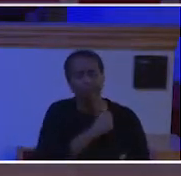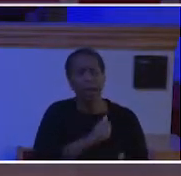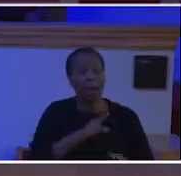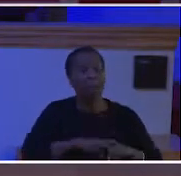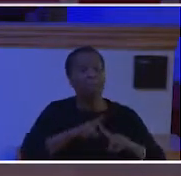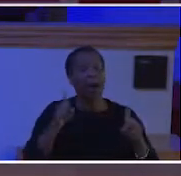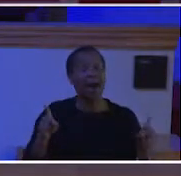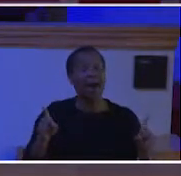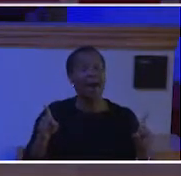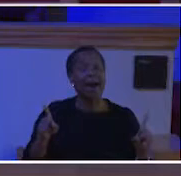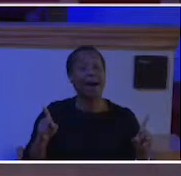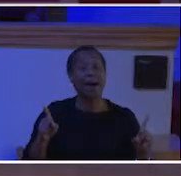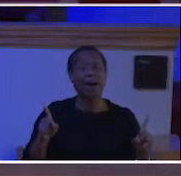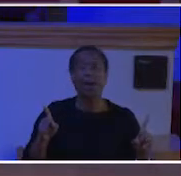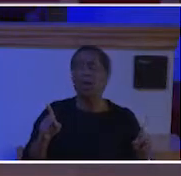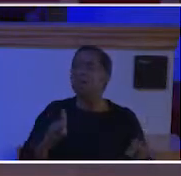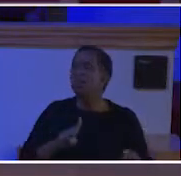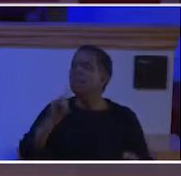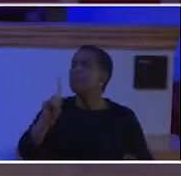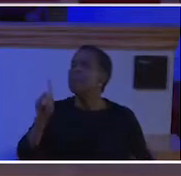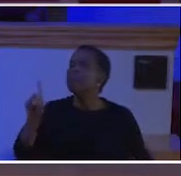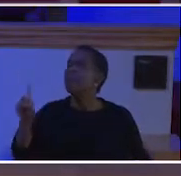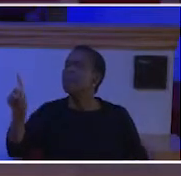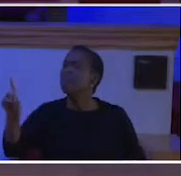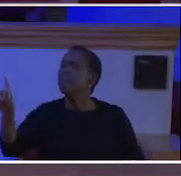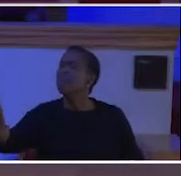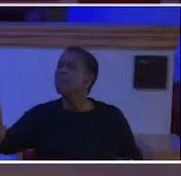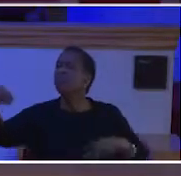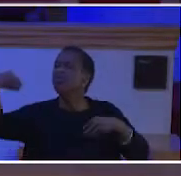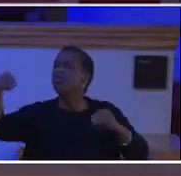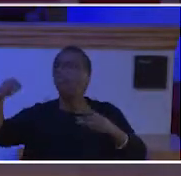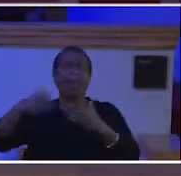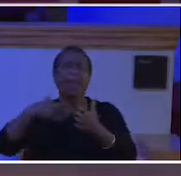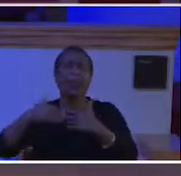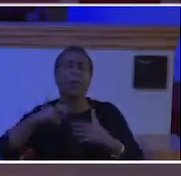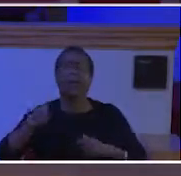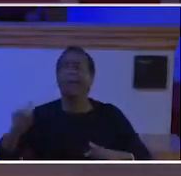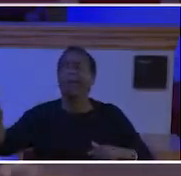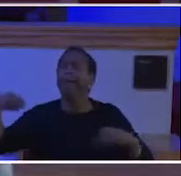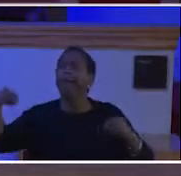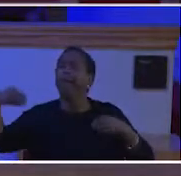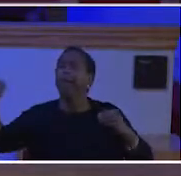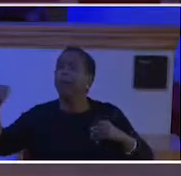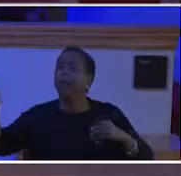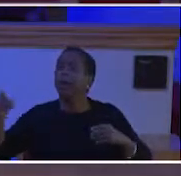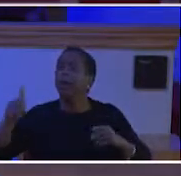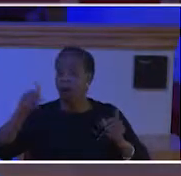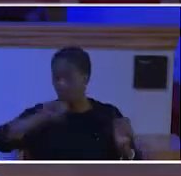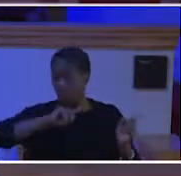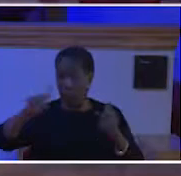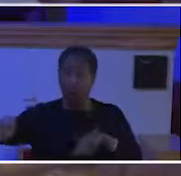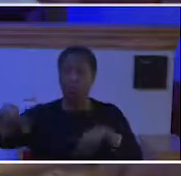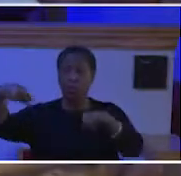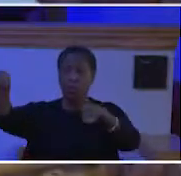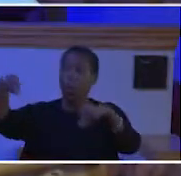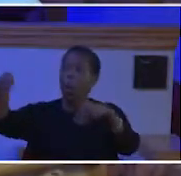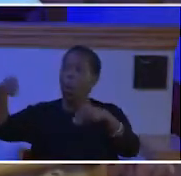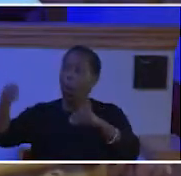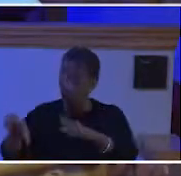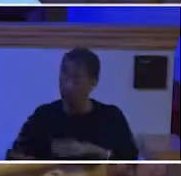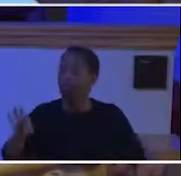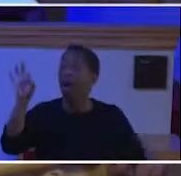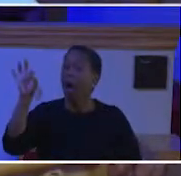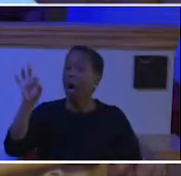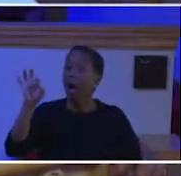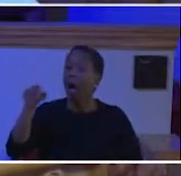but you went somewhere, you went to the store anyway. And when you went to the store, you